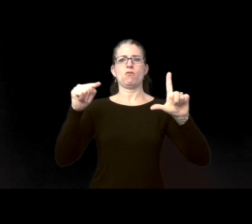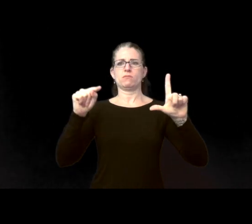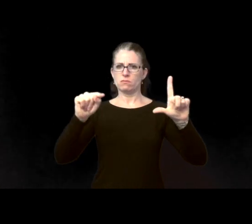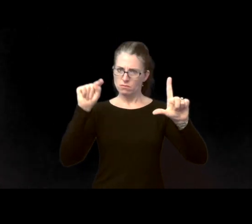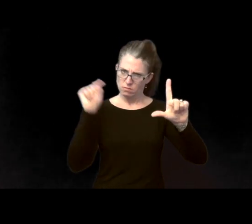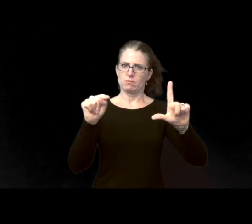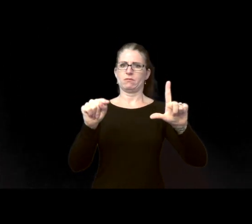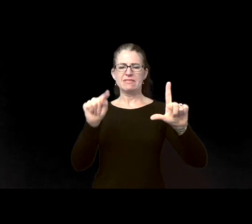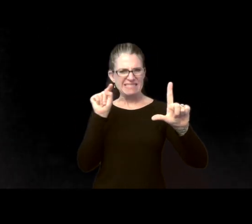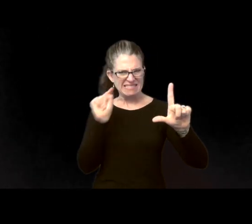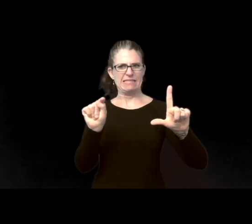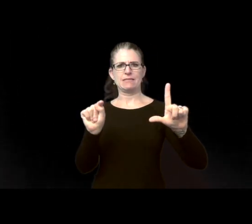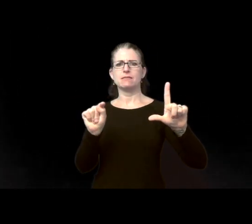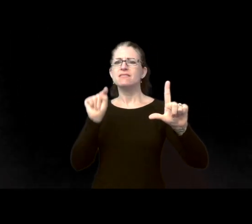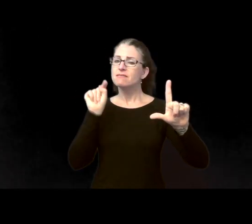Headshot.